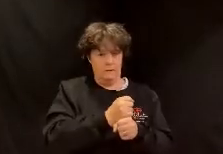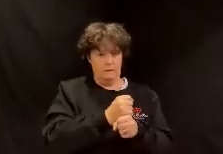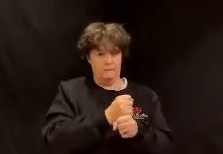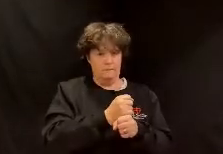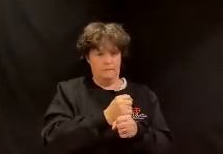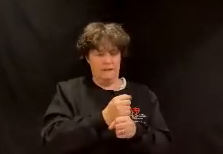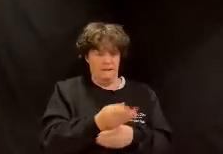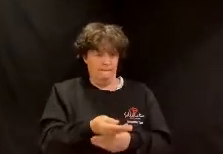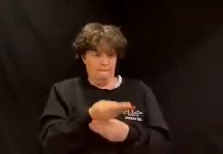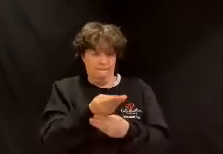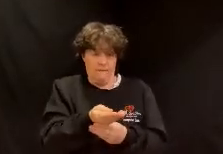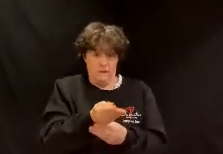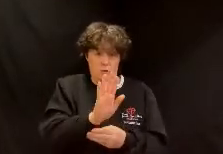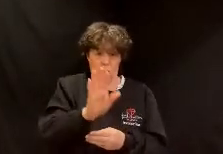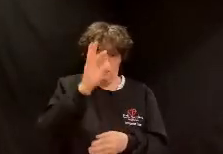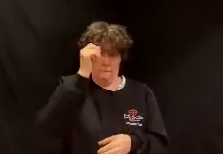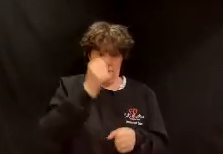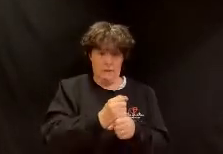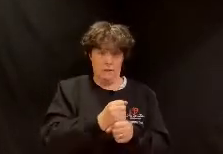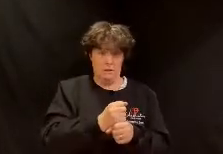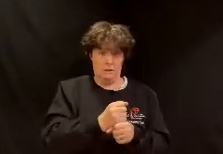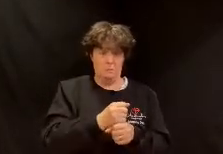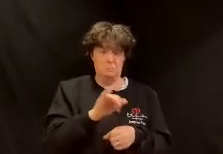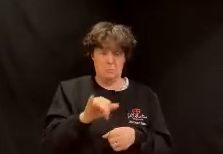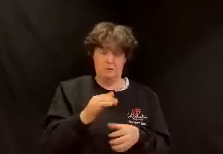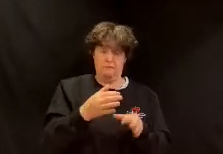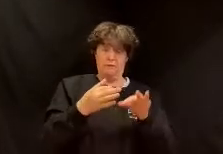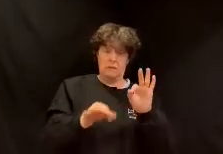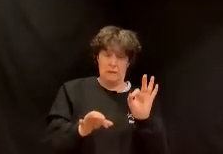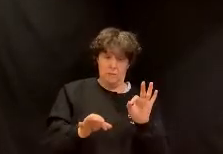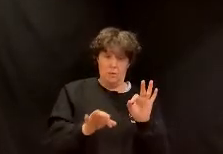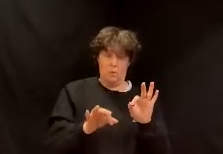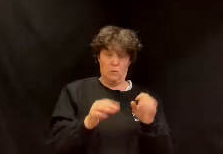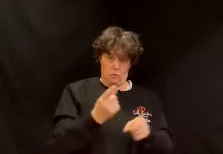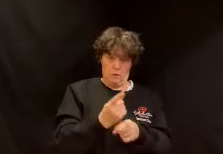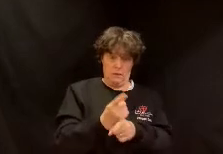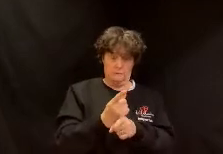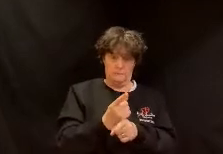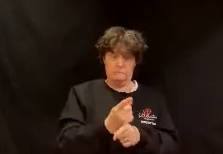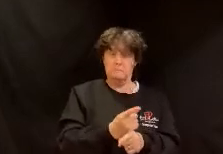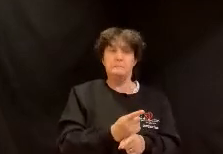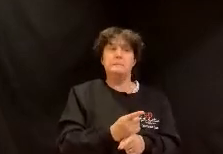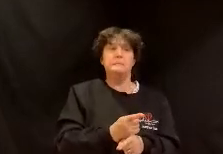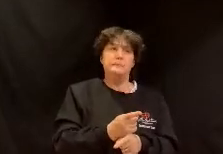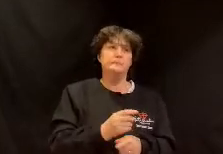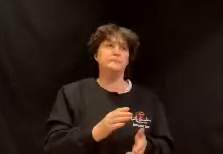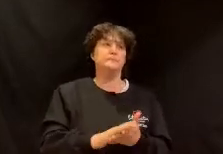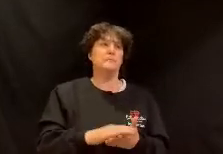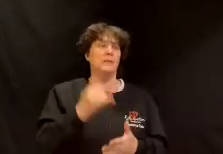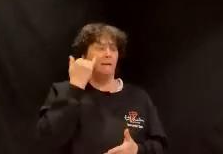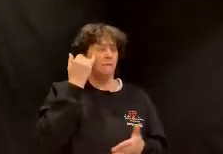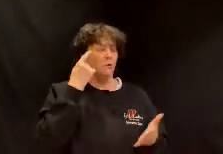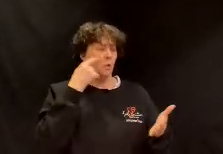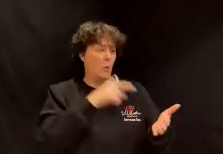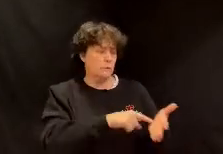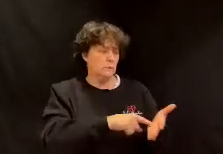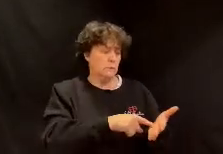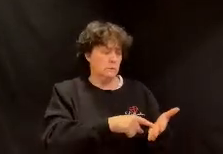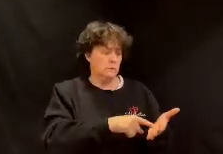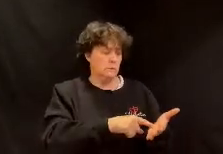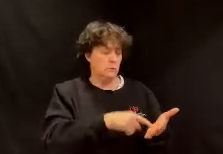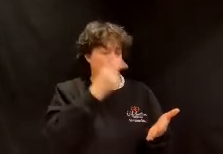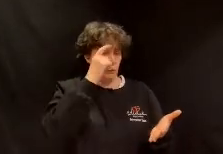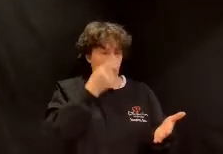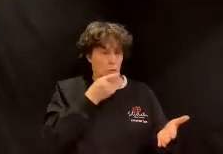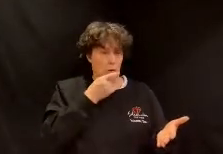Simple. Feed your faith. Feed your faith. Right? If you notice what it says here in